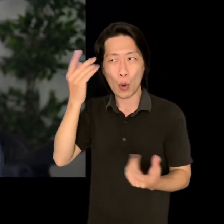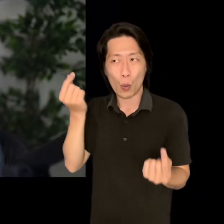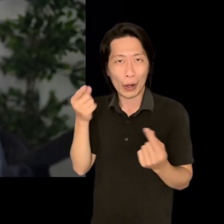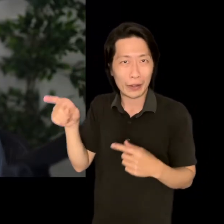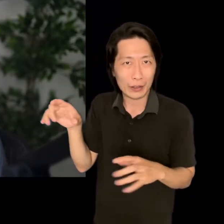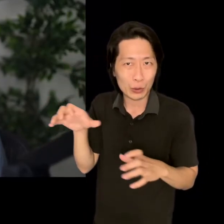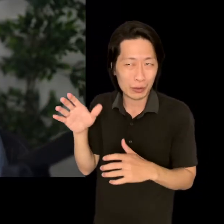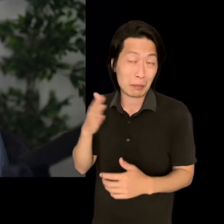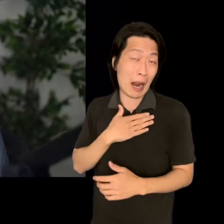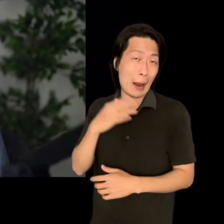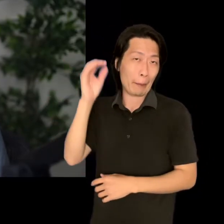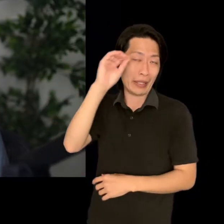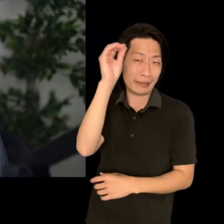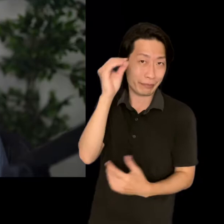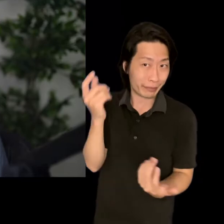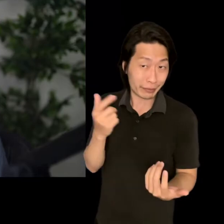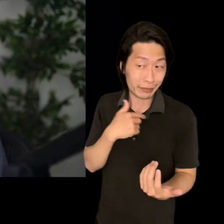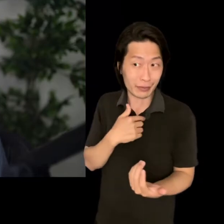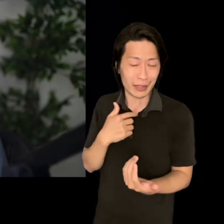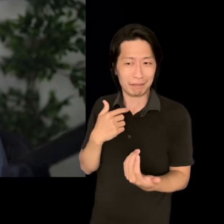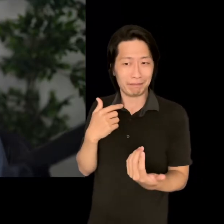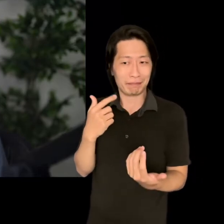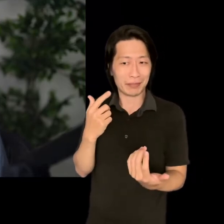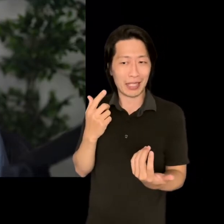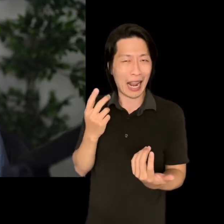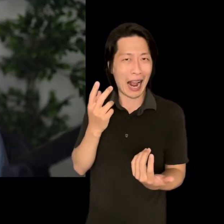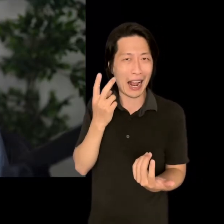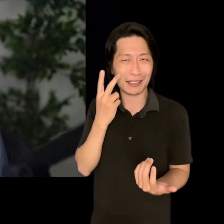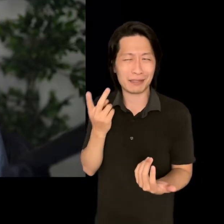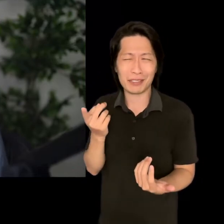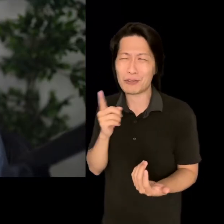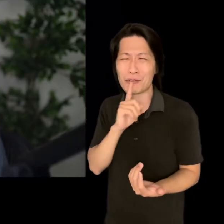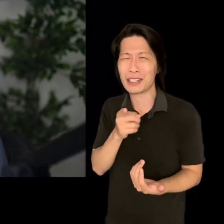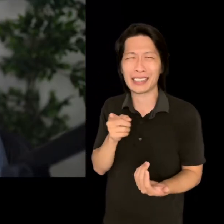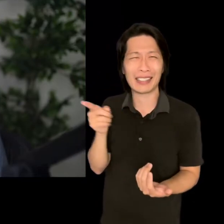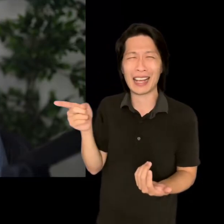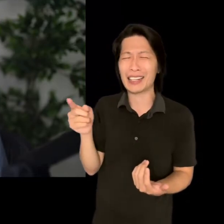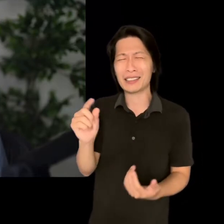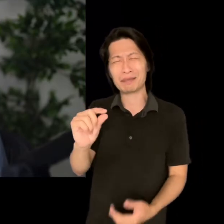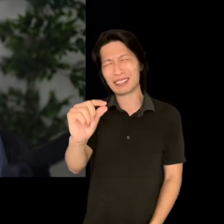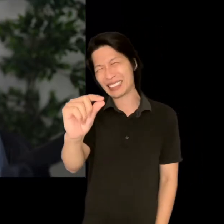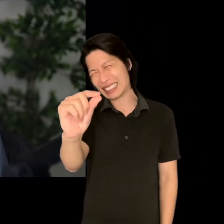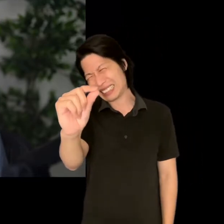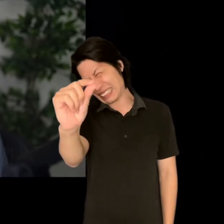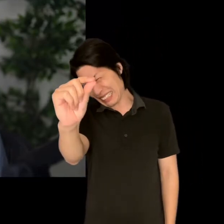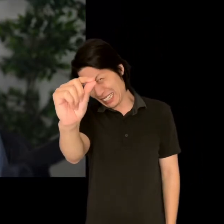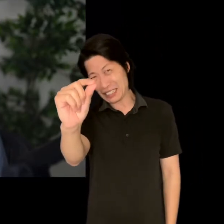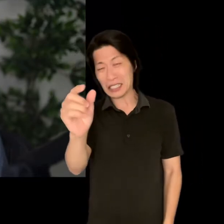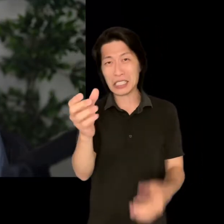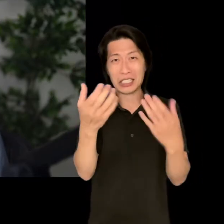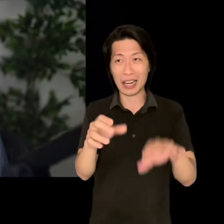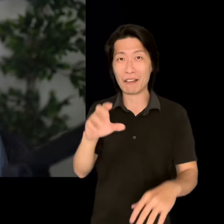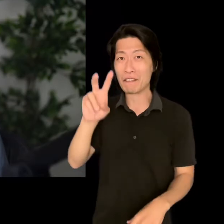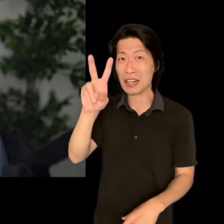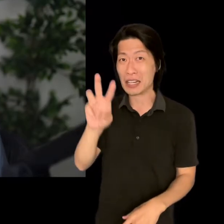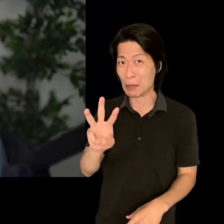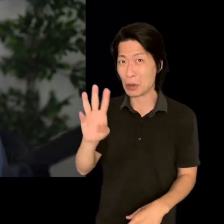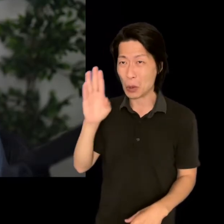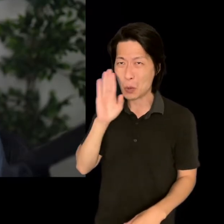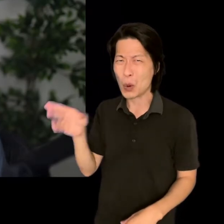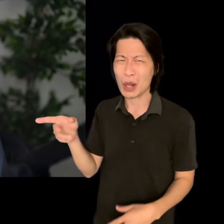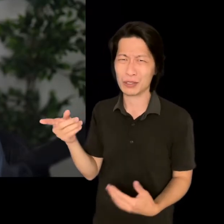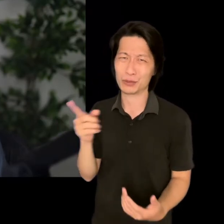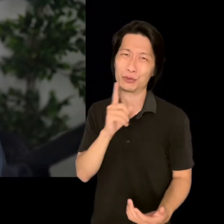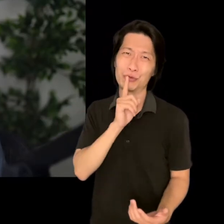products. They don't know what they're really getting into, in my opinion. And in my opinion, I think it's a very far cry. It's